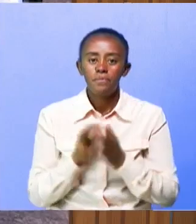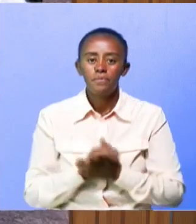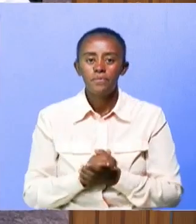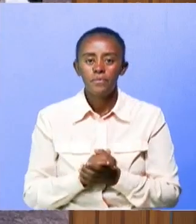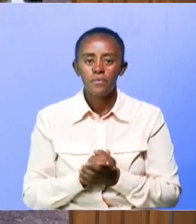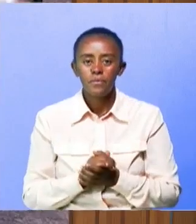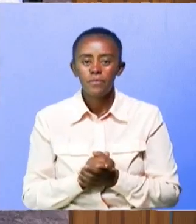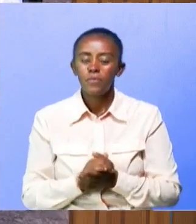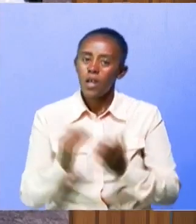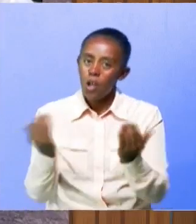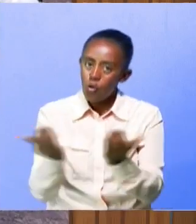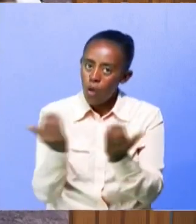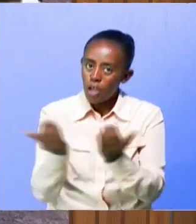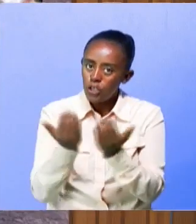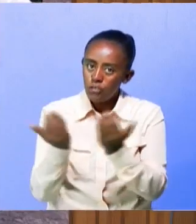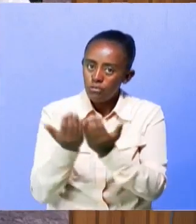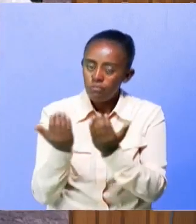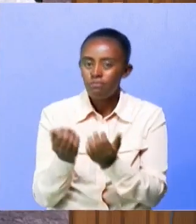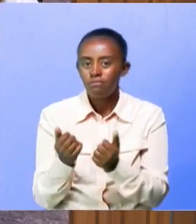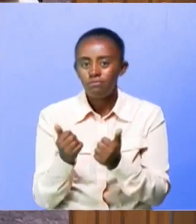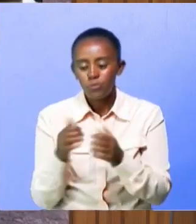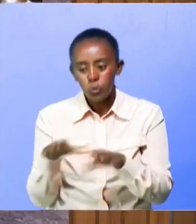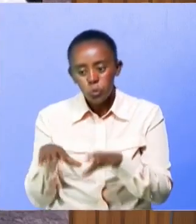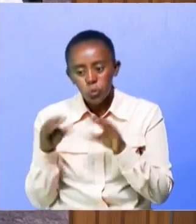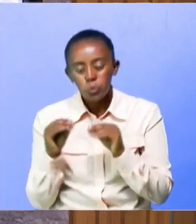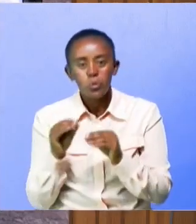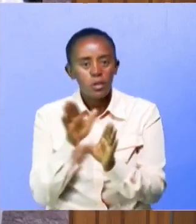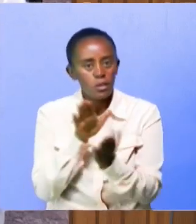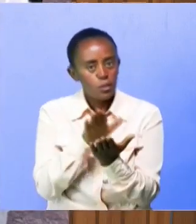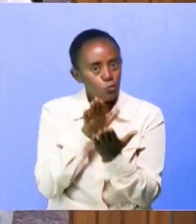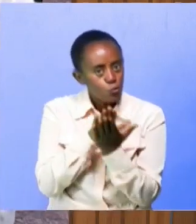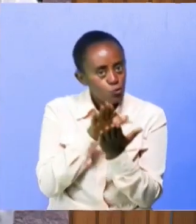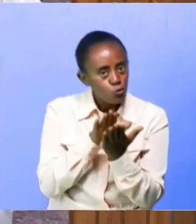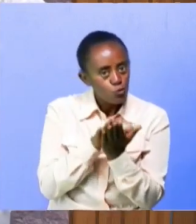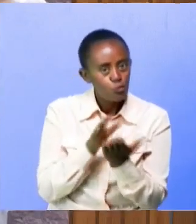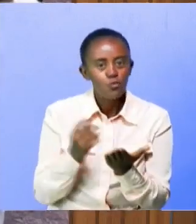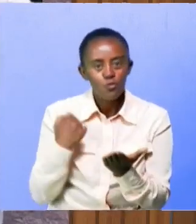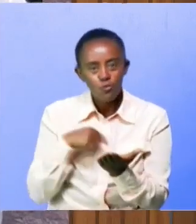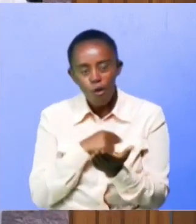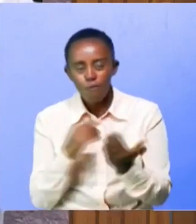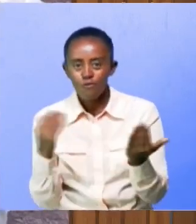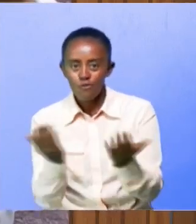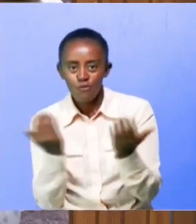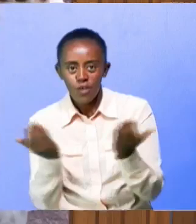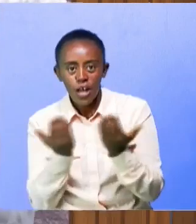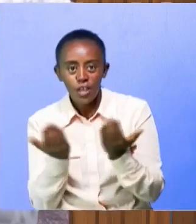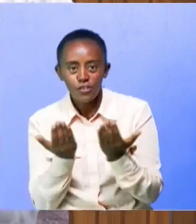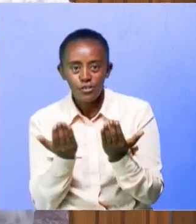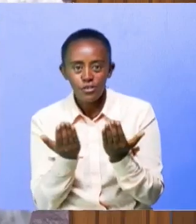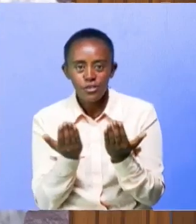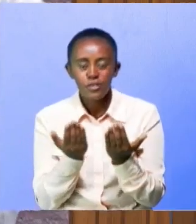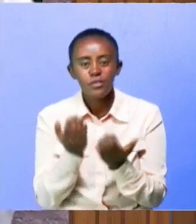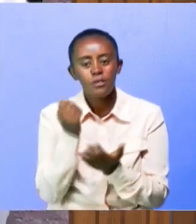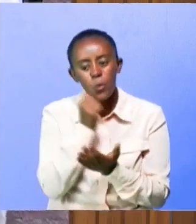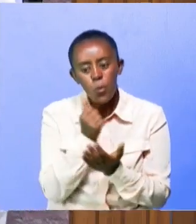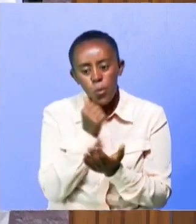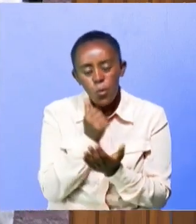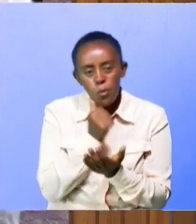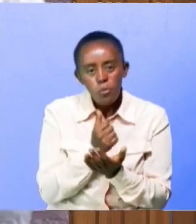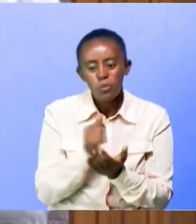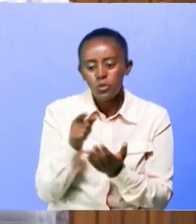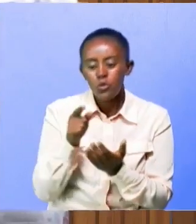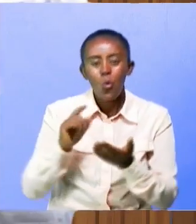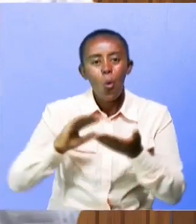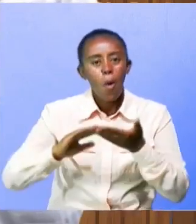We have to encourage, students at school. We have to encourage women at the